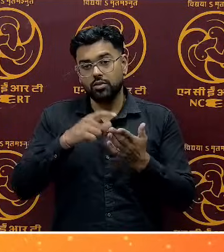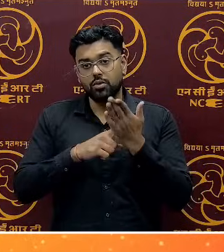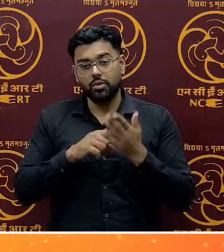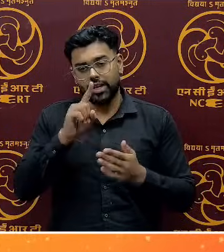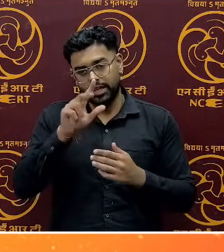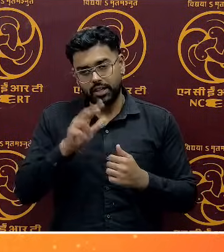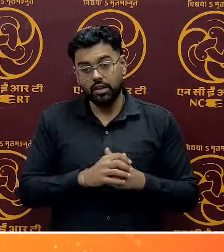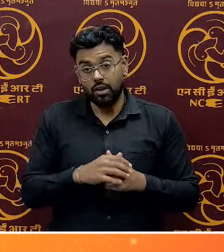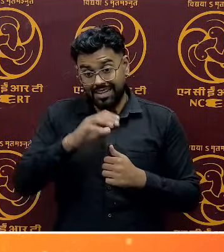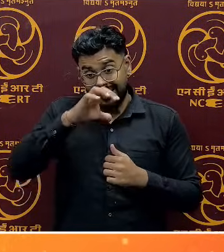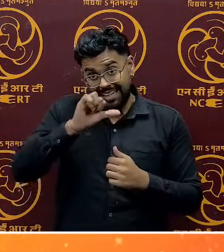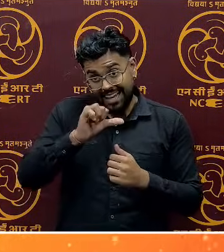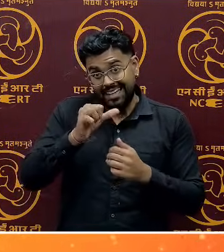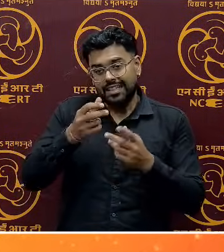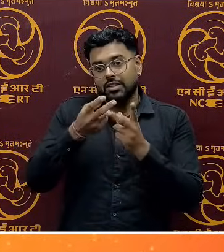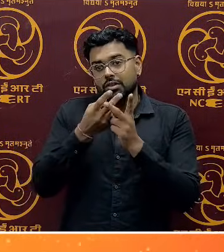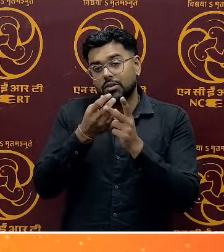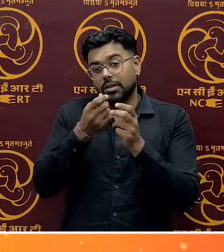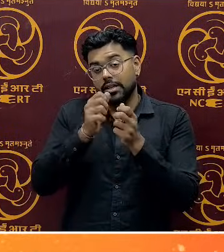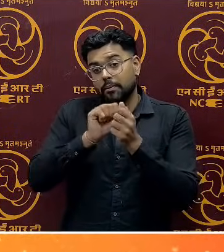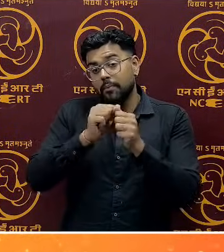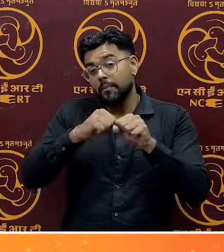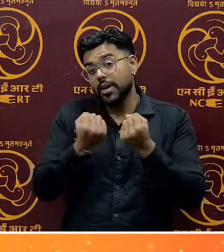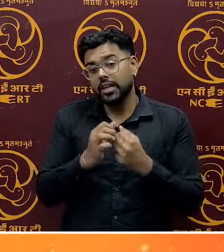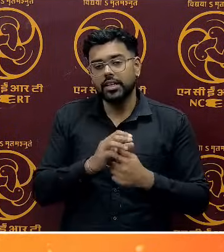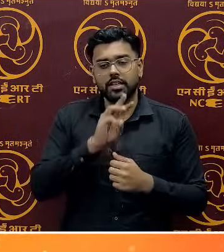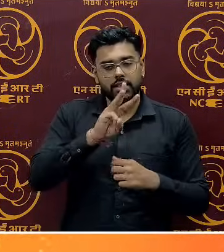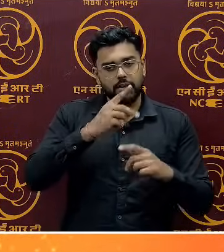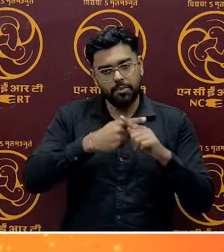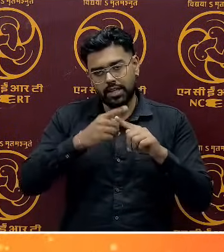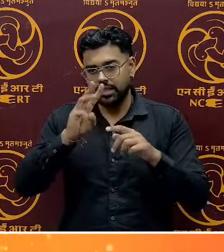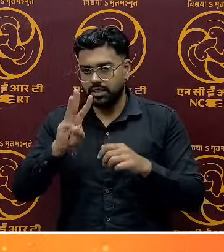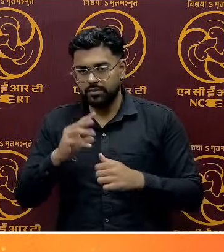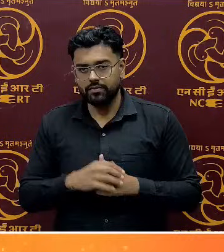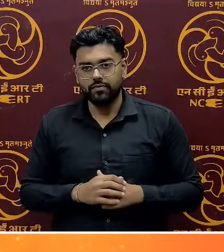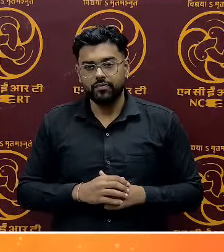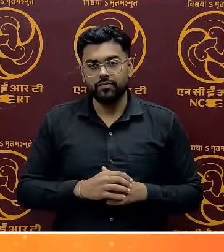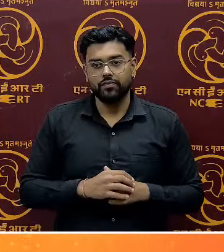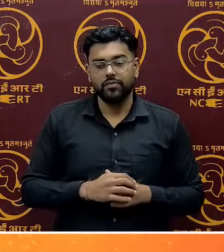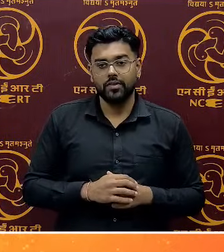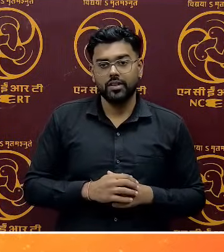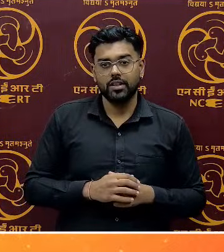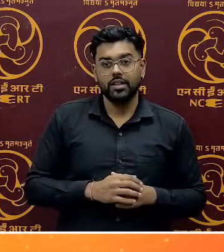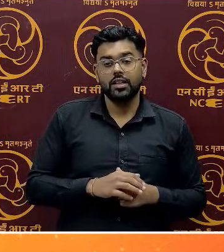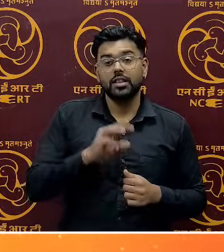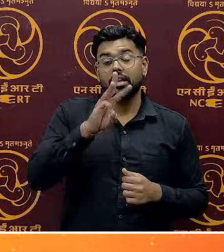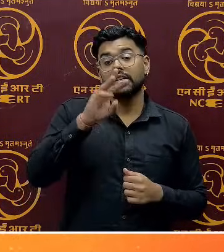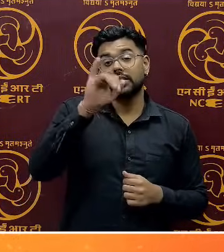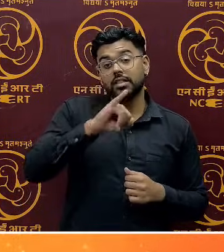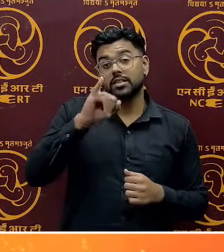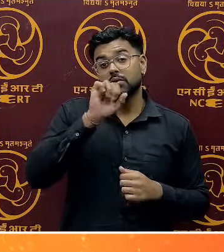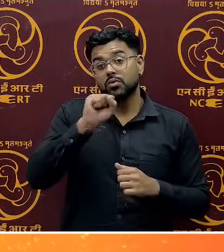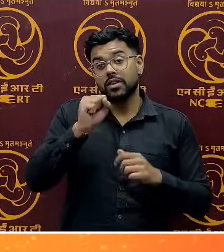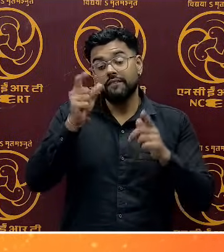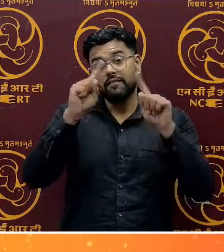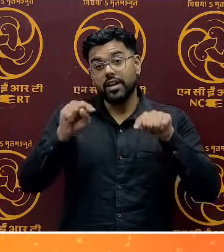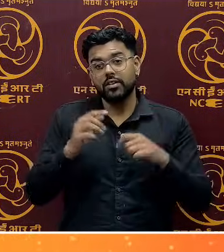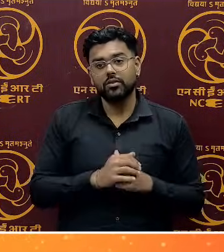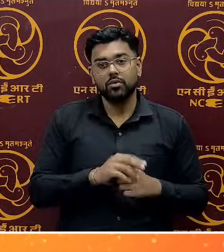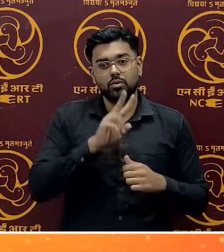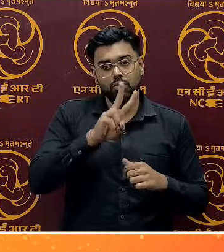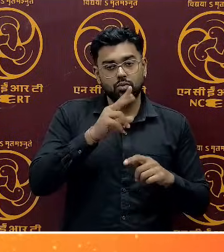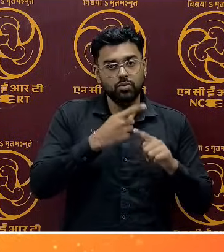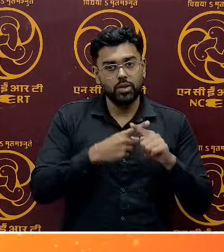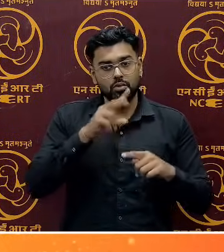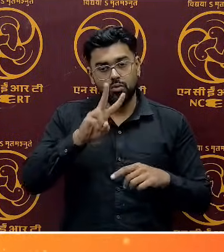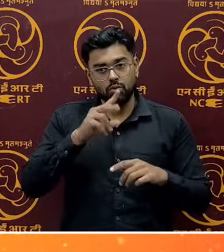can be broken into two factors? 3 by 3. 3 by 3. So, what are the factors of 36 here? 2 into 2 into 3